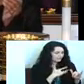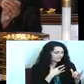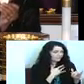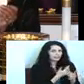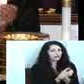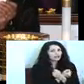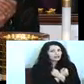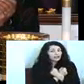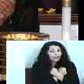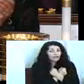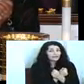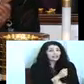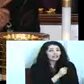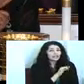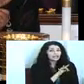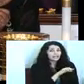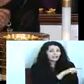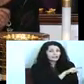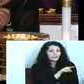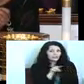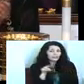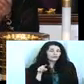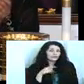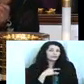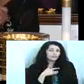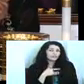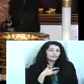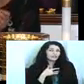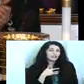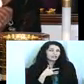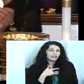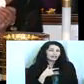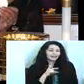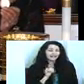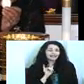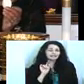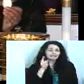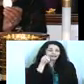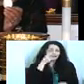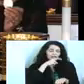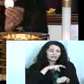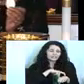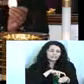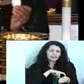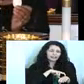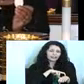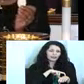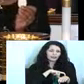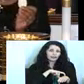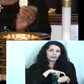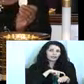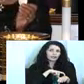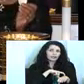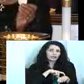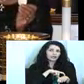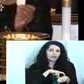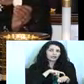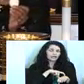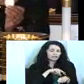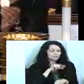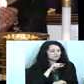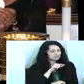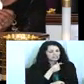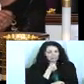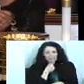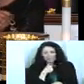If you feel this is your first time, gay, lesbian,